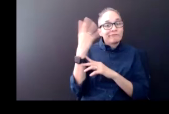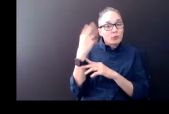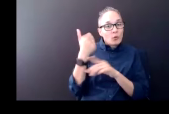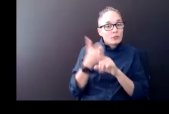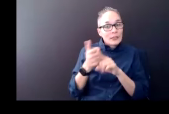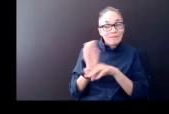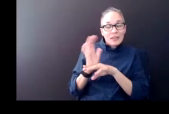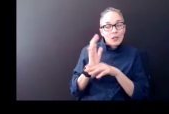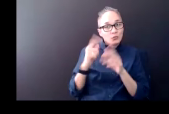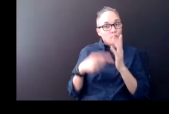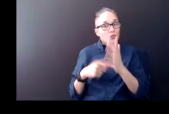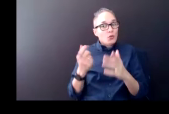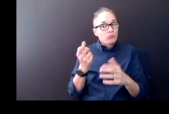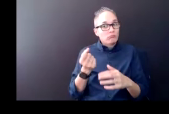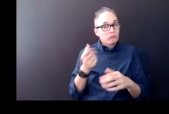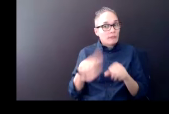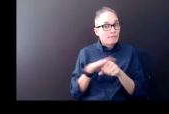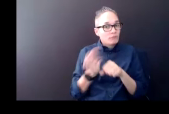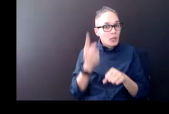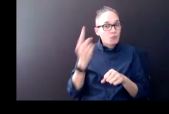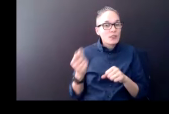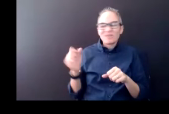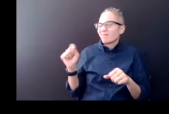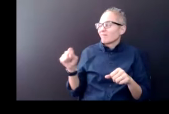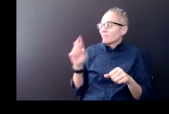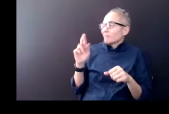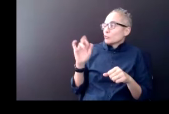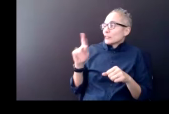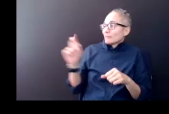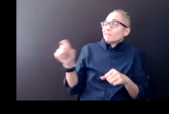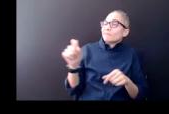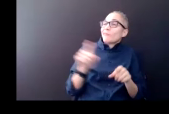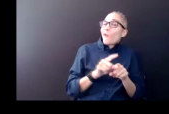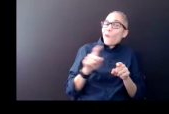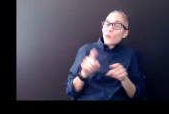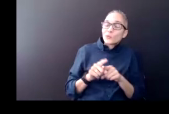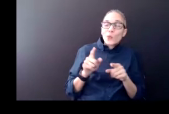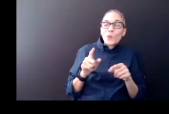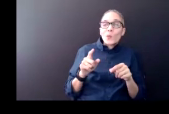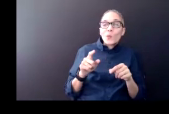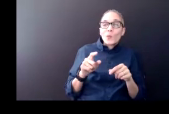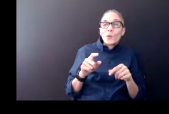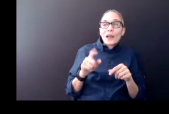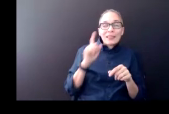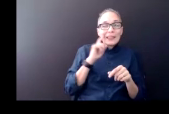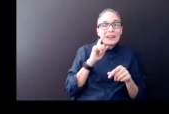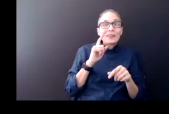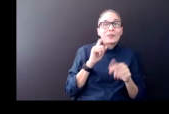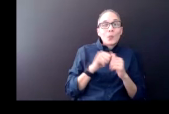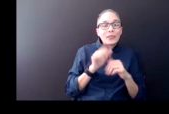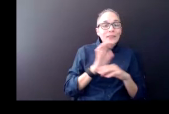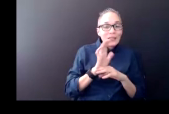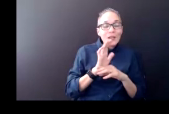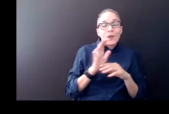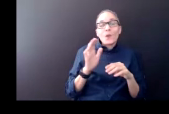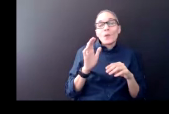a student understanding. yeah, yeah, and I think that touches on like, the video and the themes behind it. Like in a